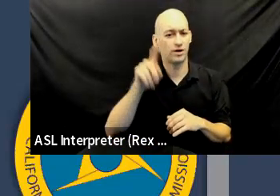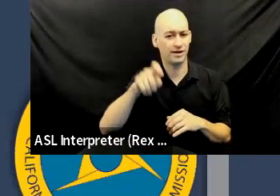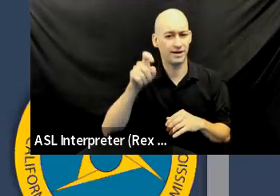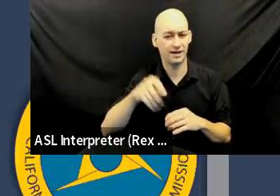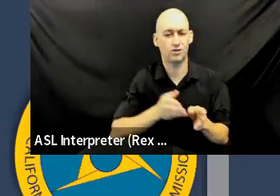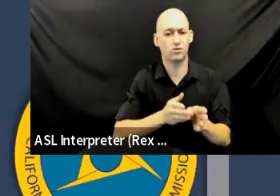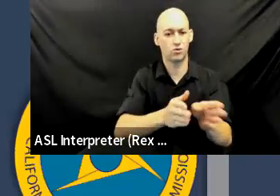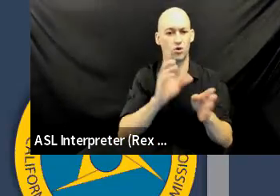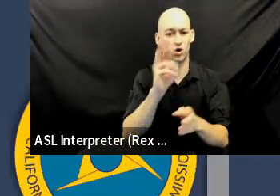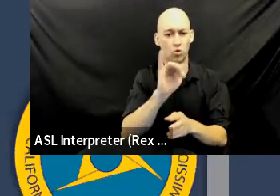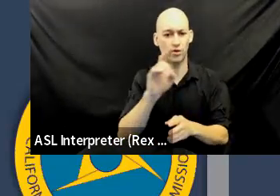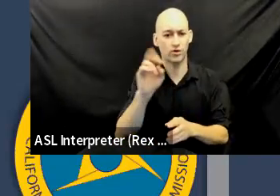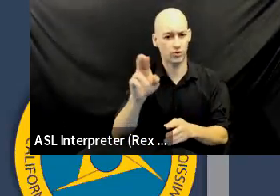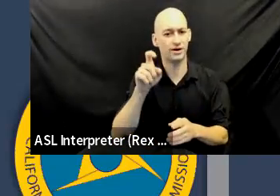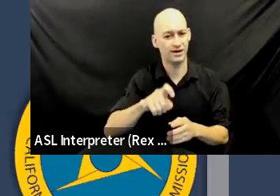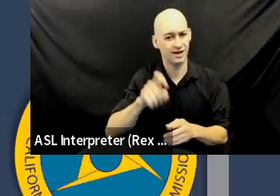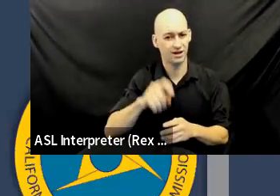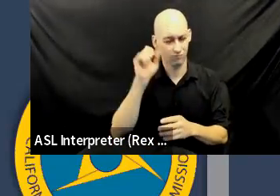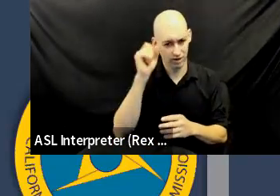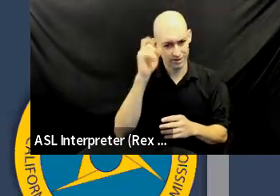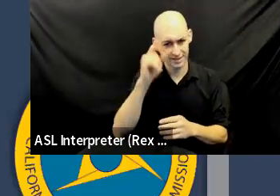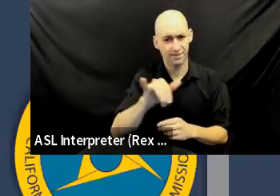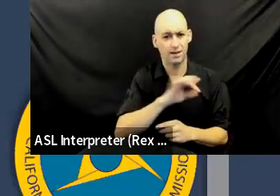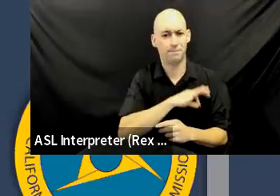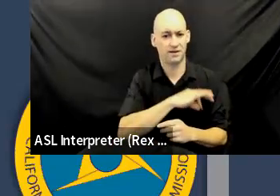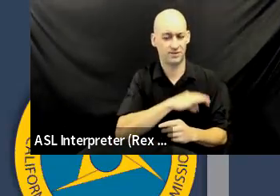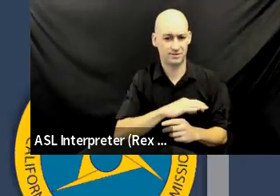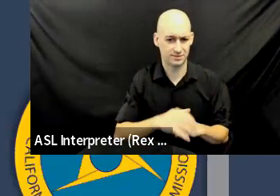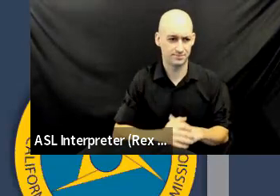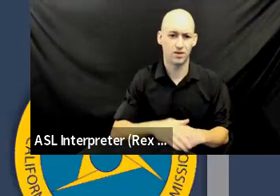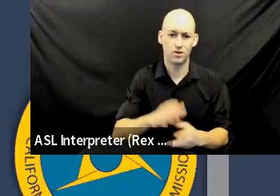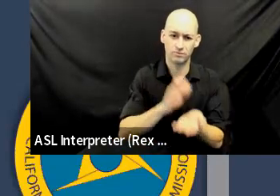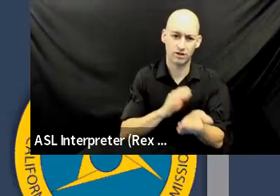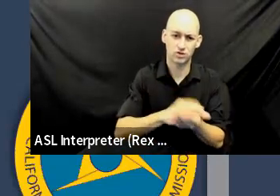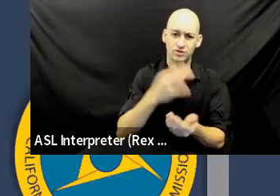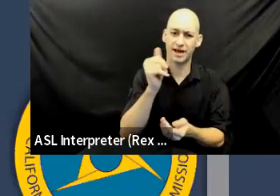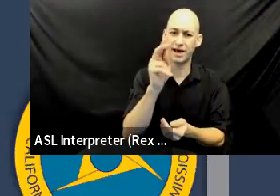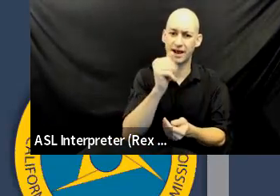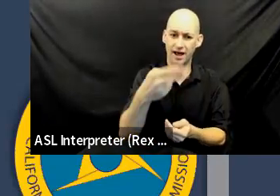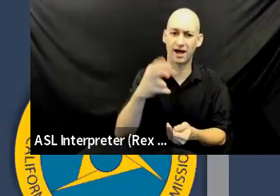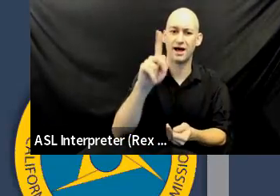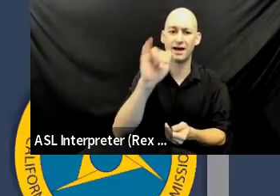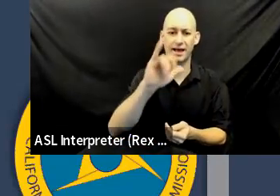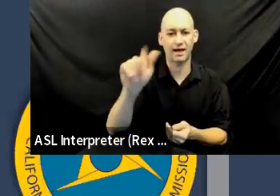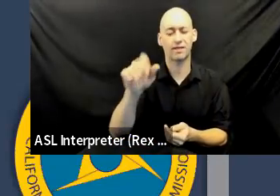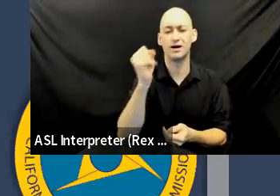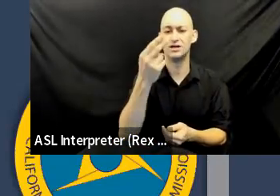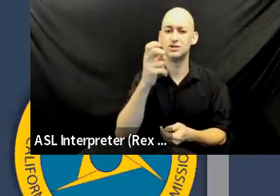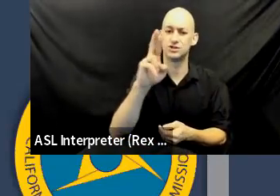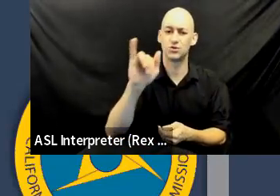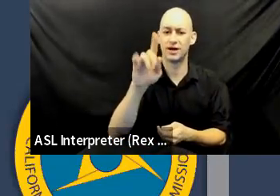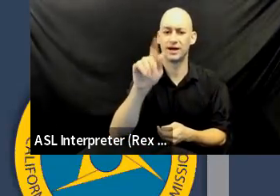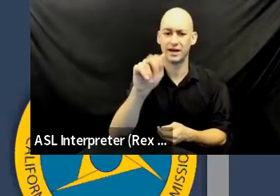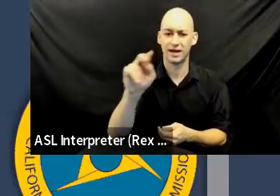help realize these benefits. We congratulate Hannah, Kayla, Sherry, Ken, and Matthew on